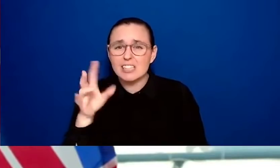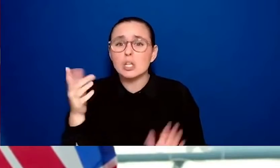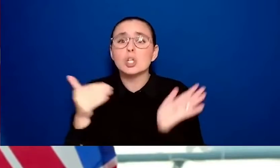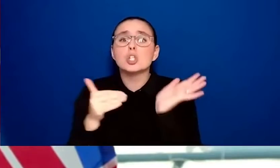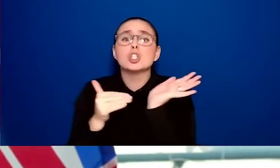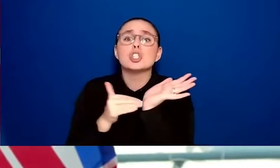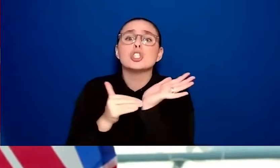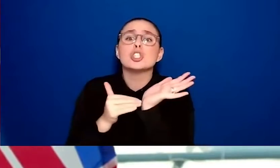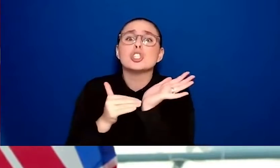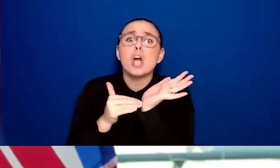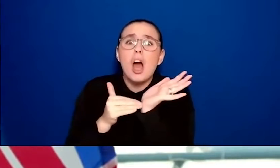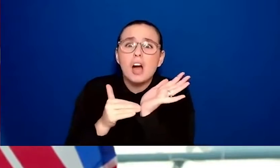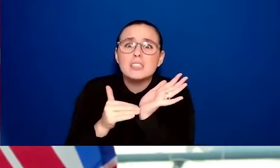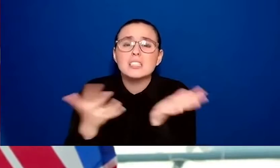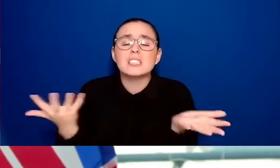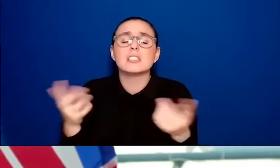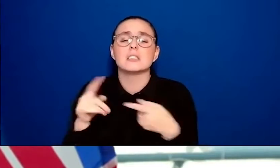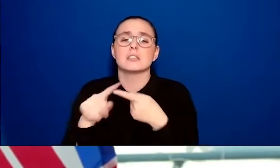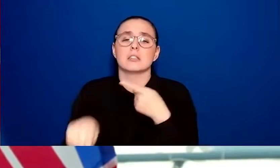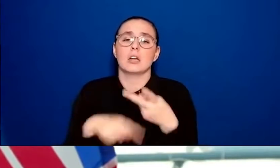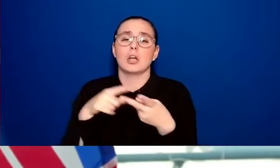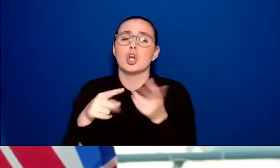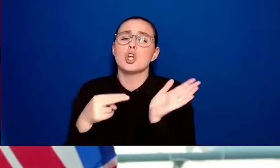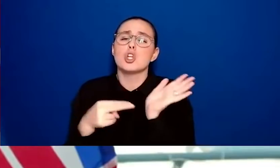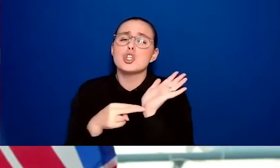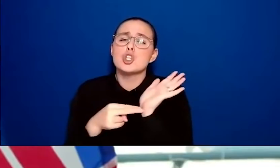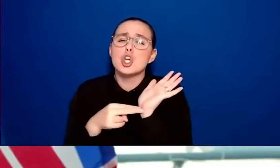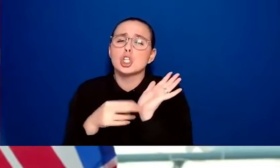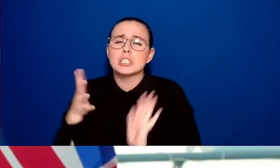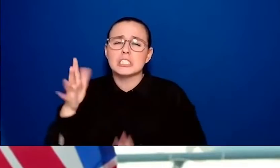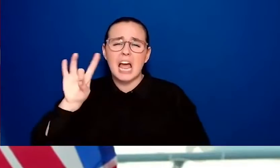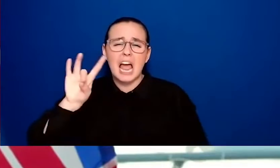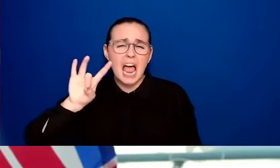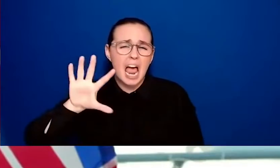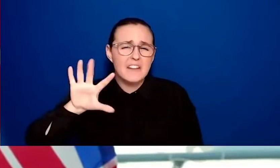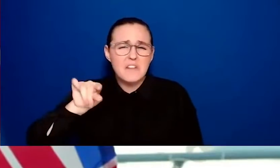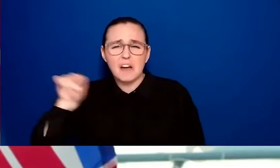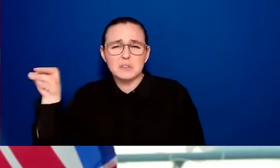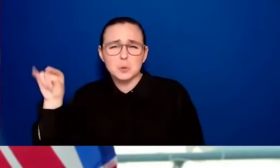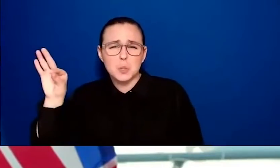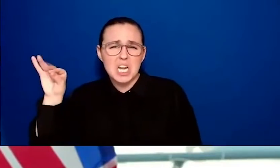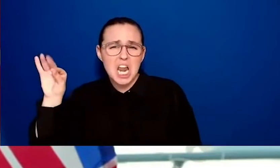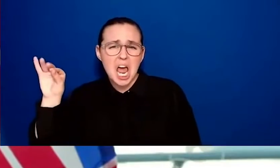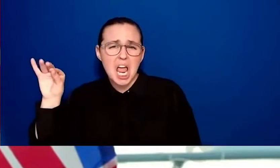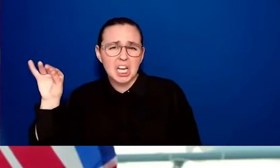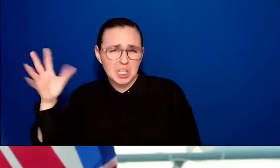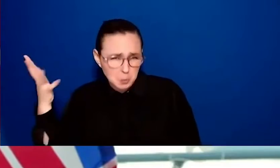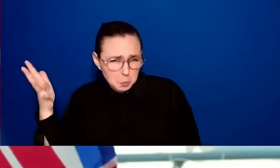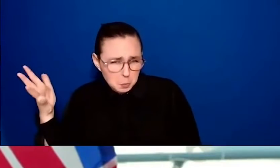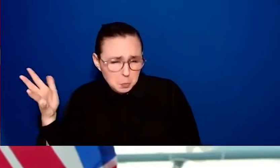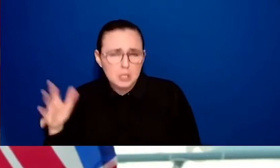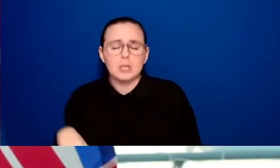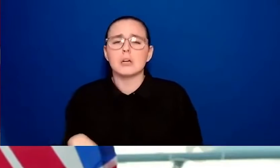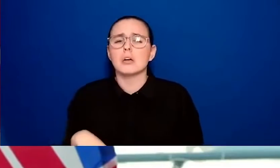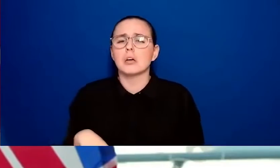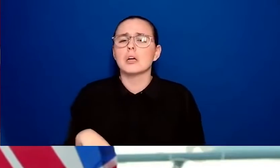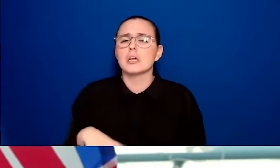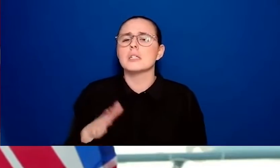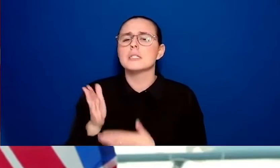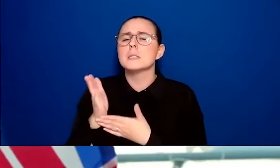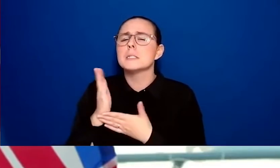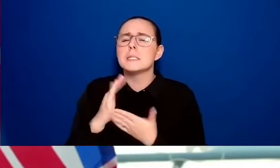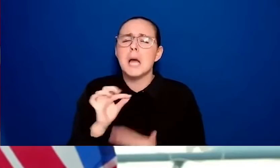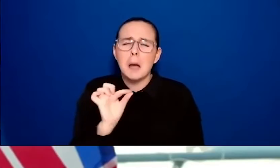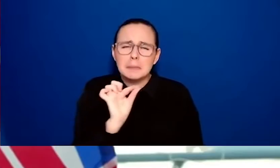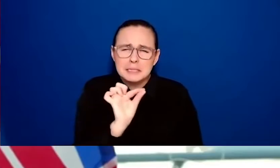the high 80s to 90s for nurses. So there are small pockets of people who are not yet vaccinated. And this